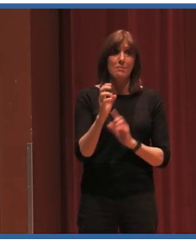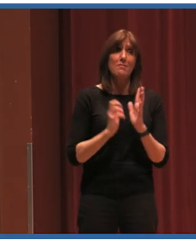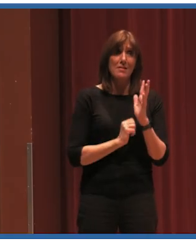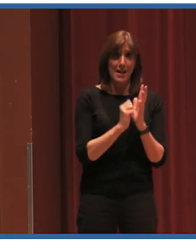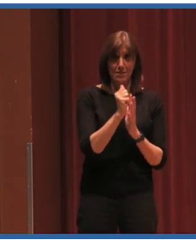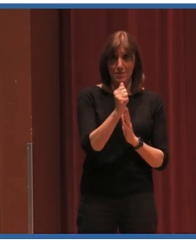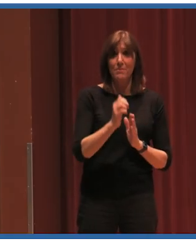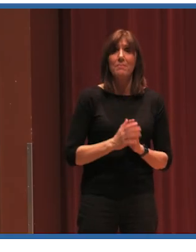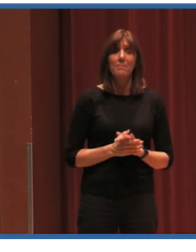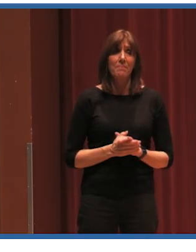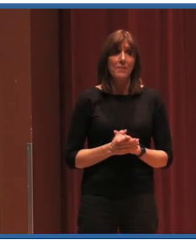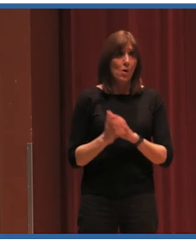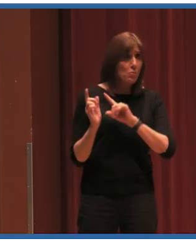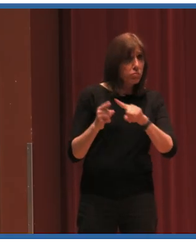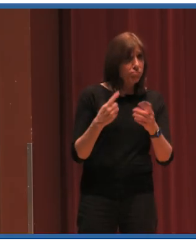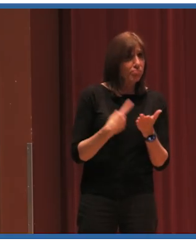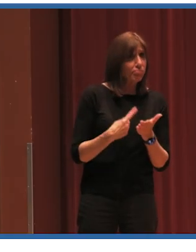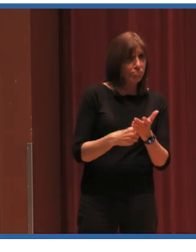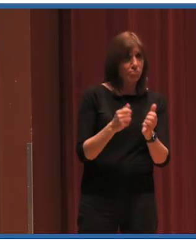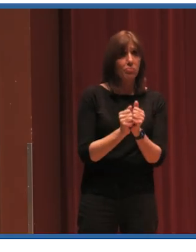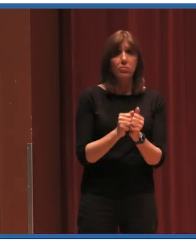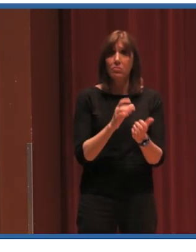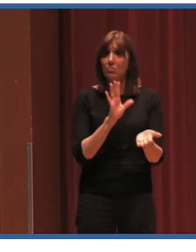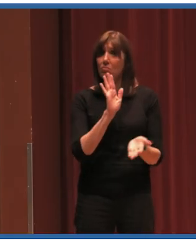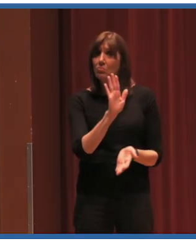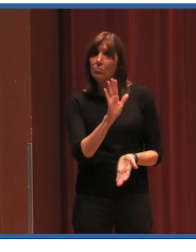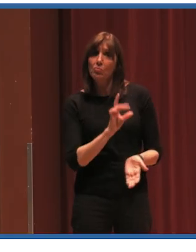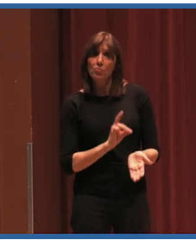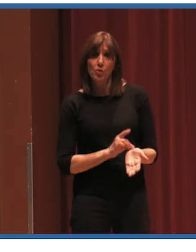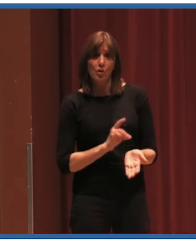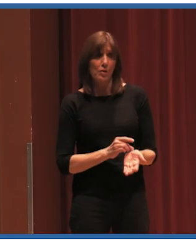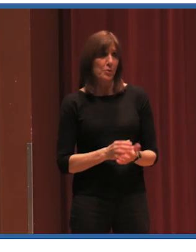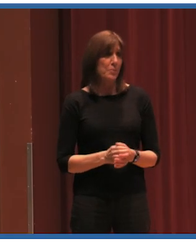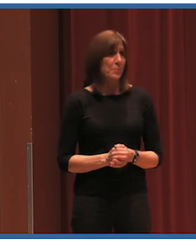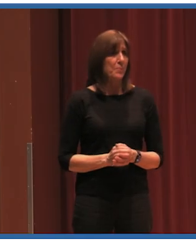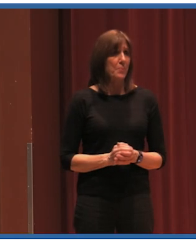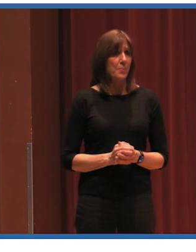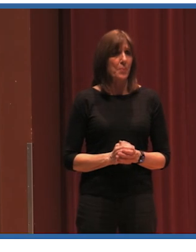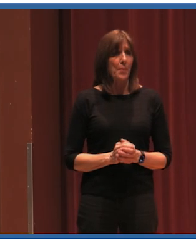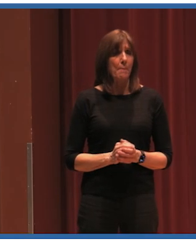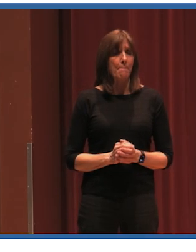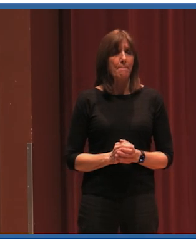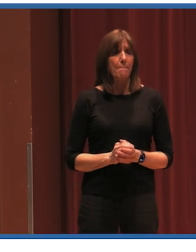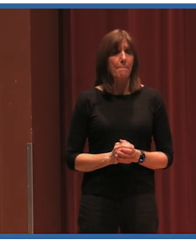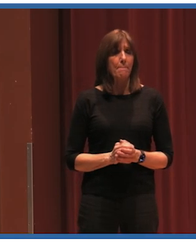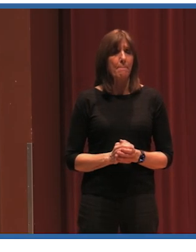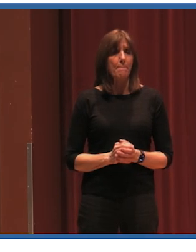that to have that discussion with your doctor if you experience those.